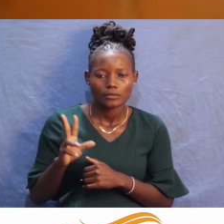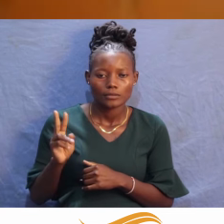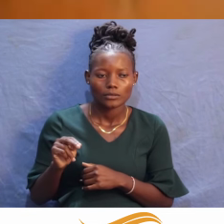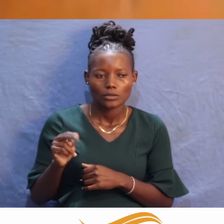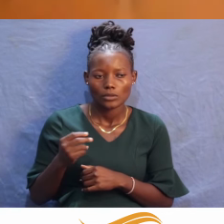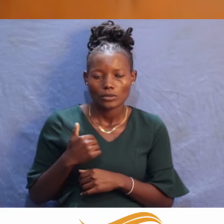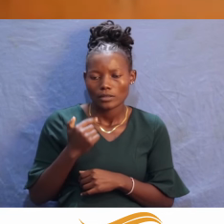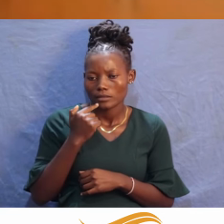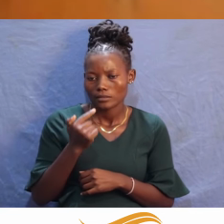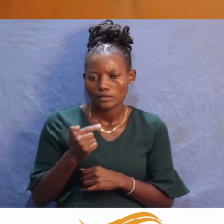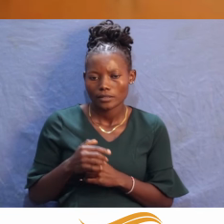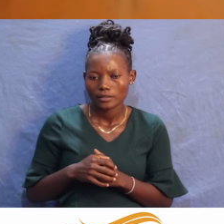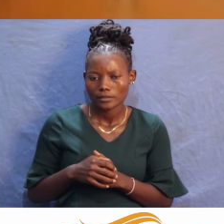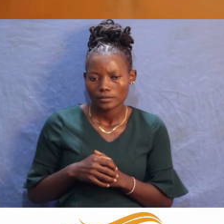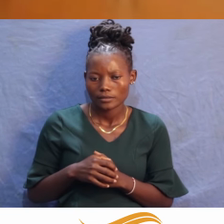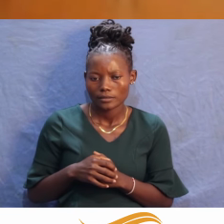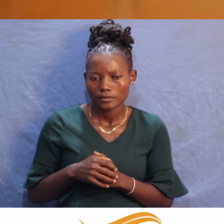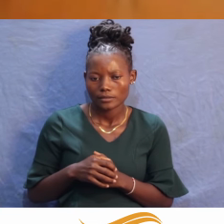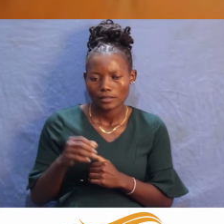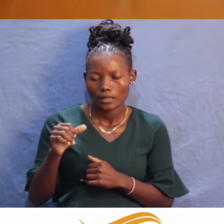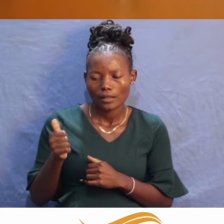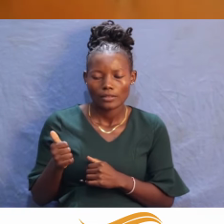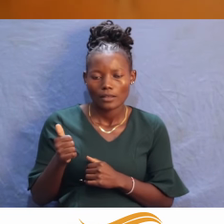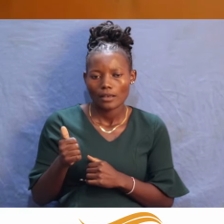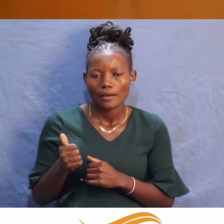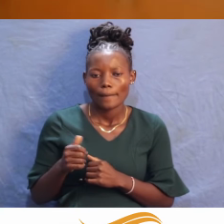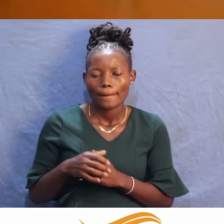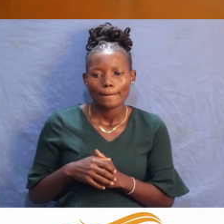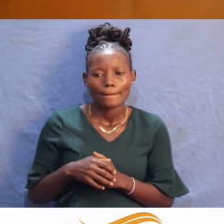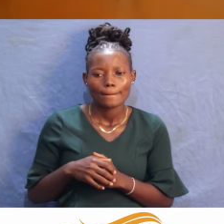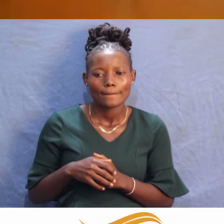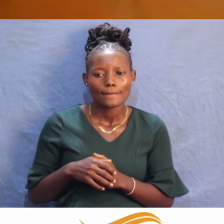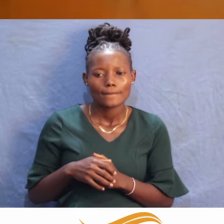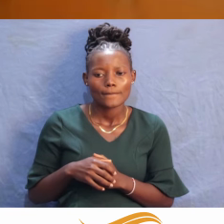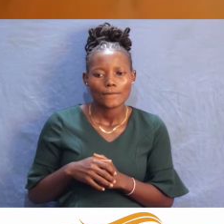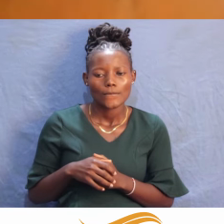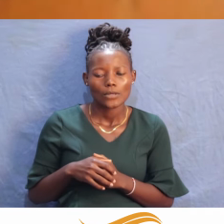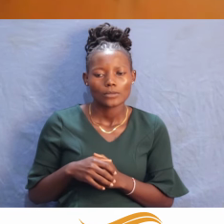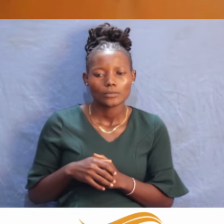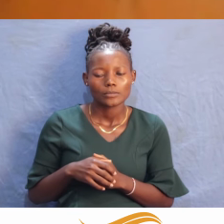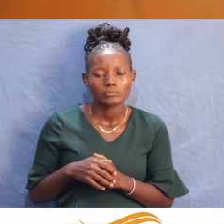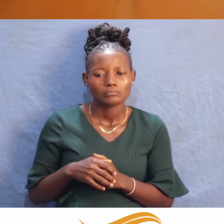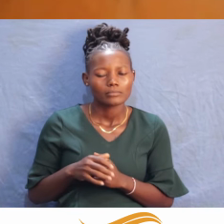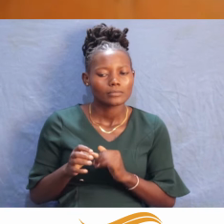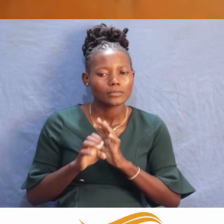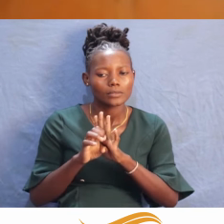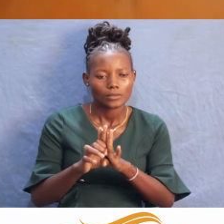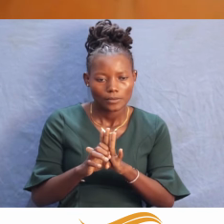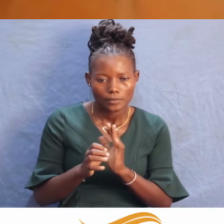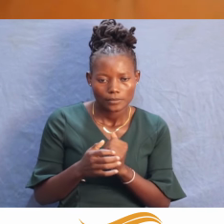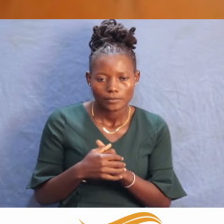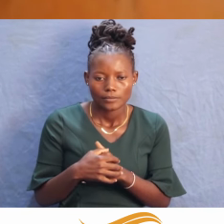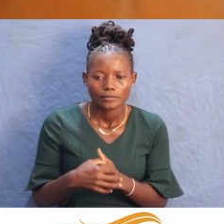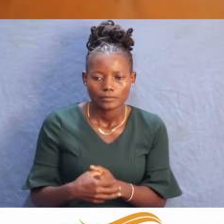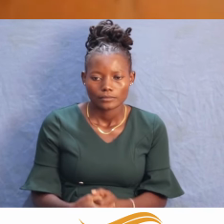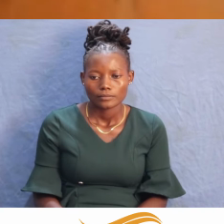see. How do we detect that let's see.